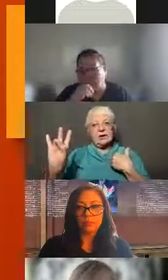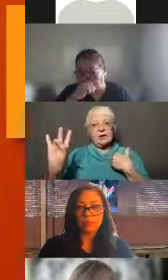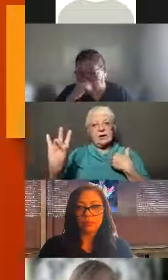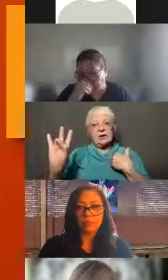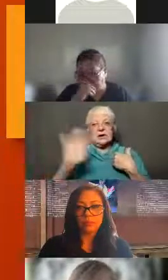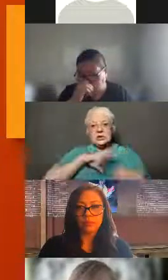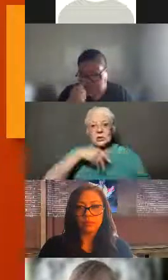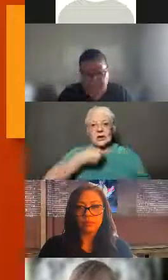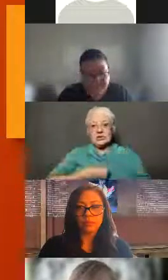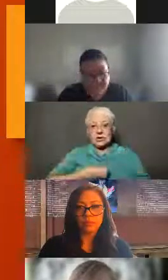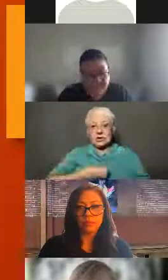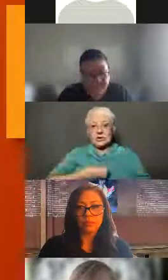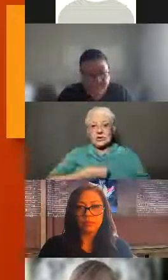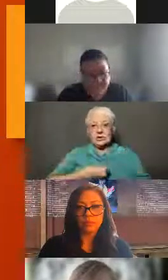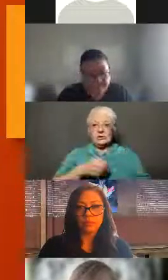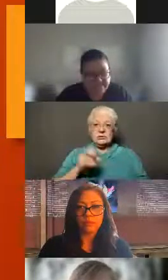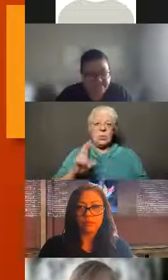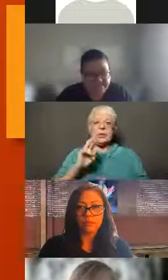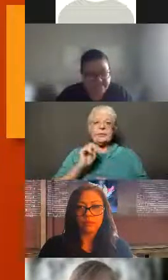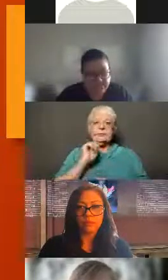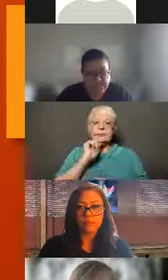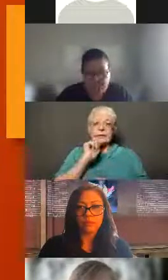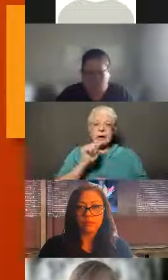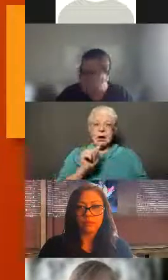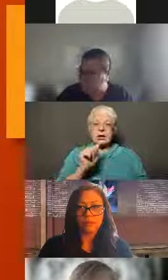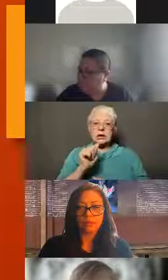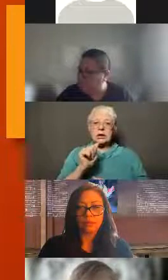transgender or non, I